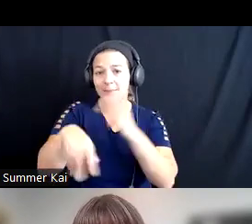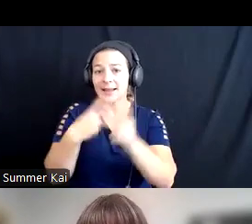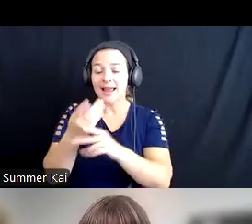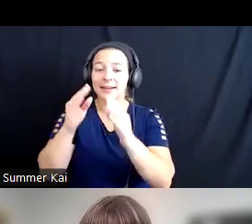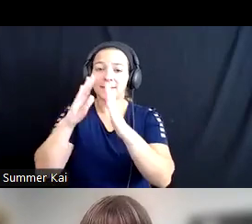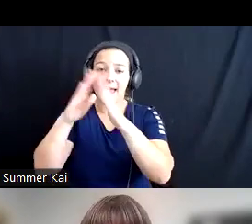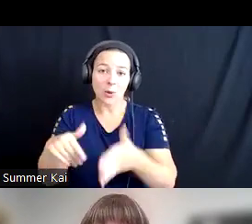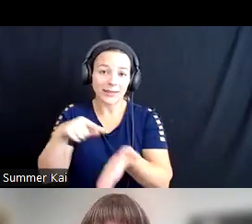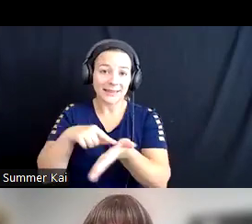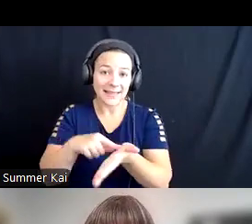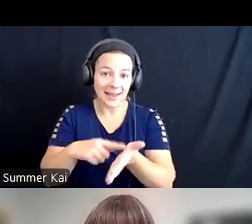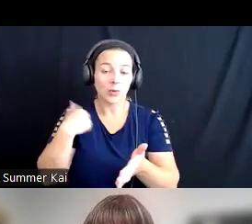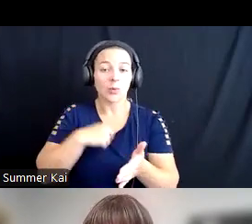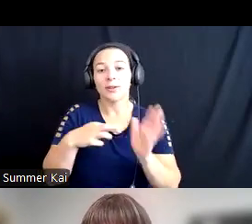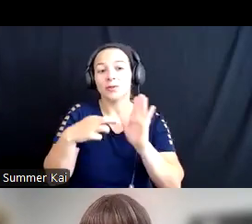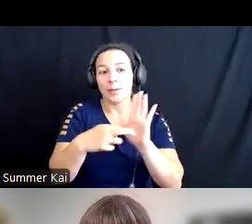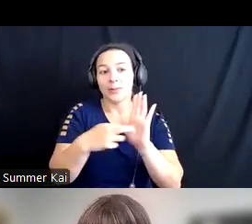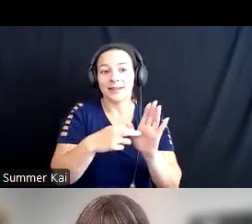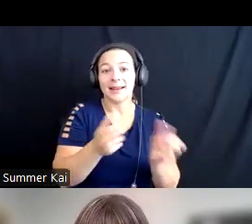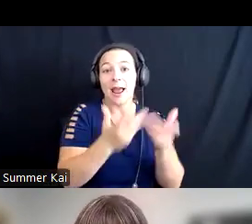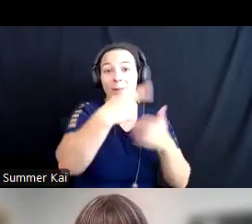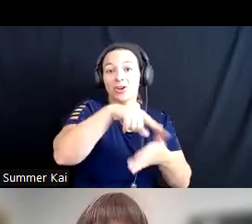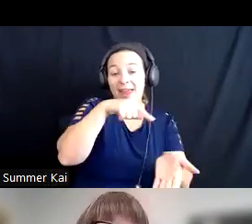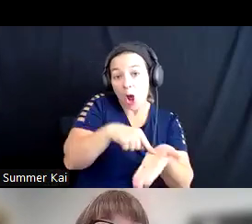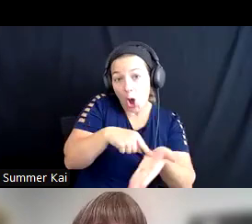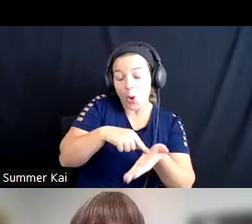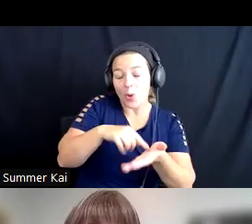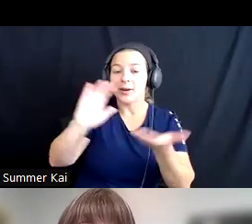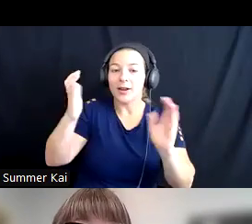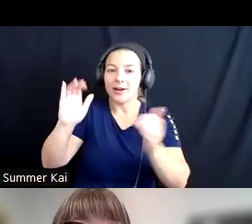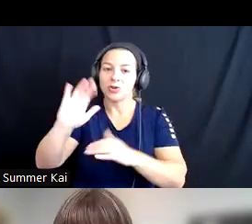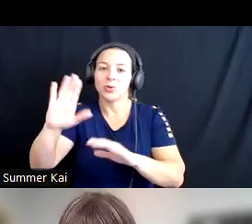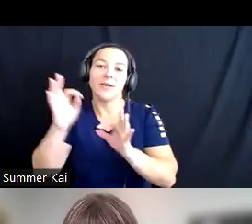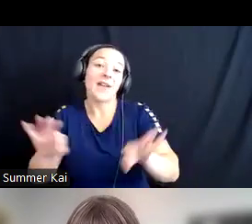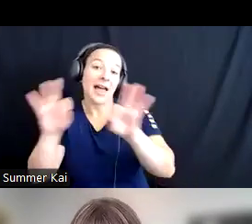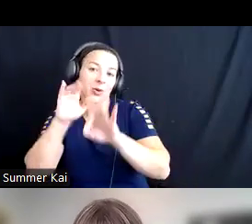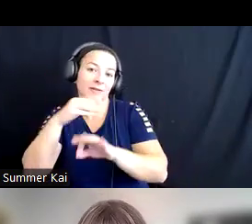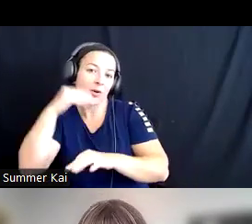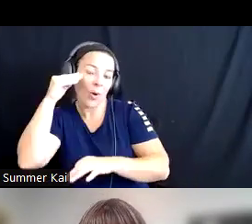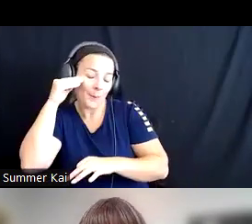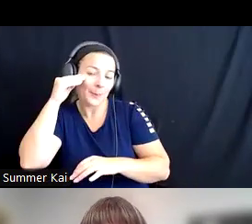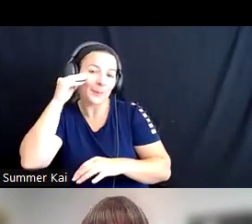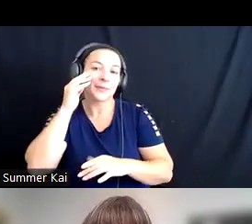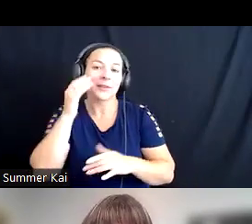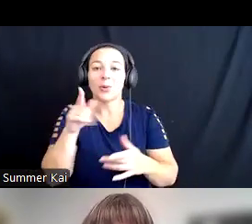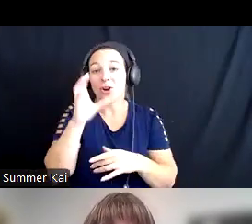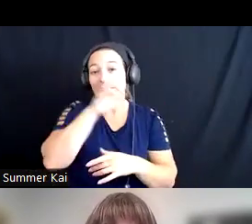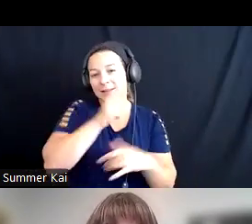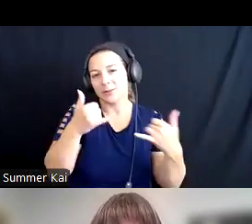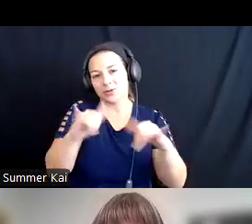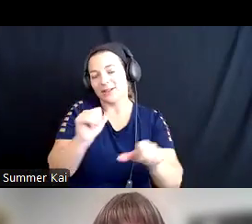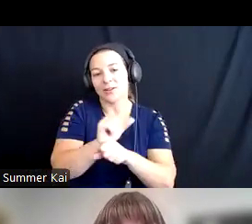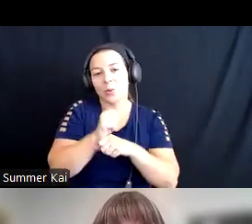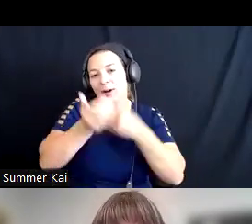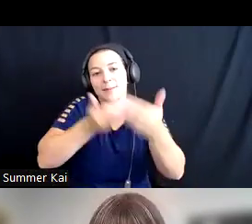amount outstanding and subtract it from the value. So these are therefore estimates. They're still a work in progress, but I want to share what we